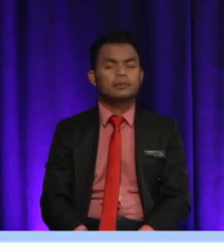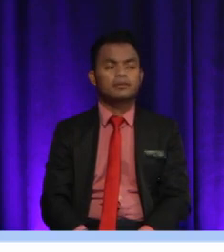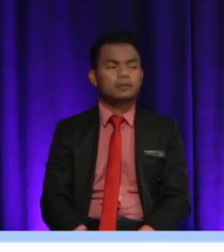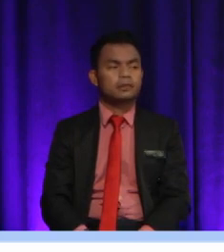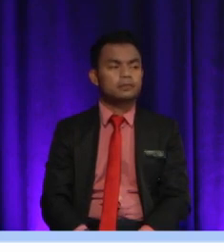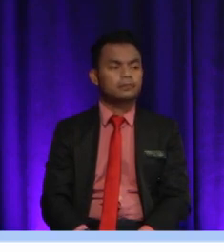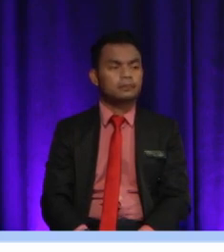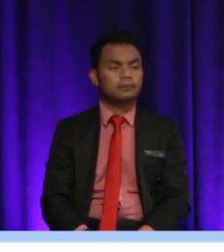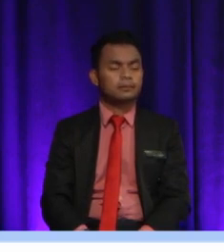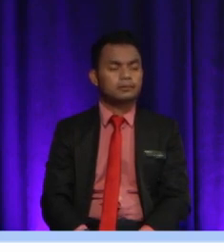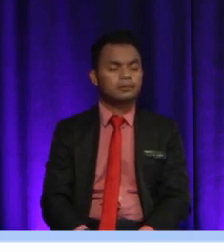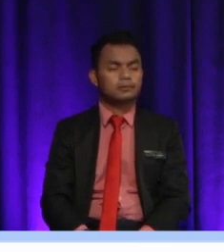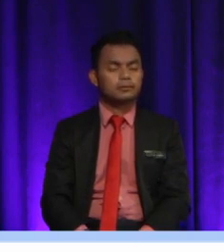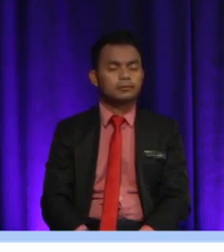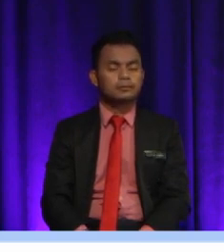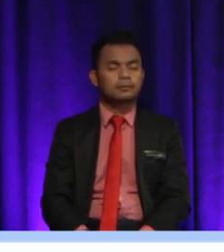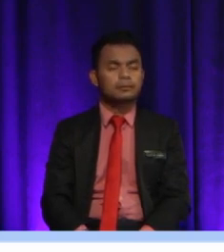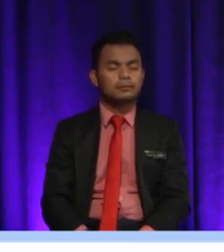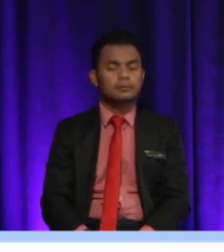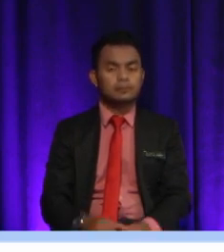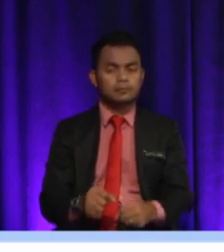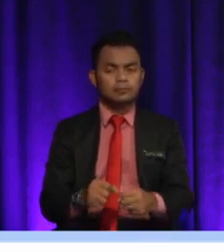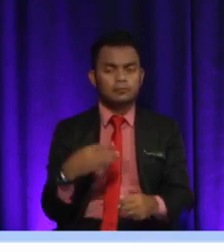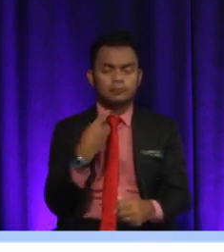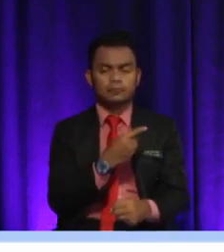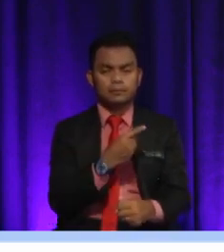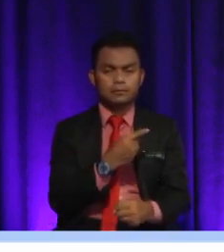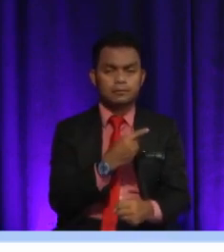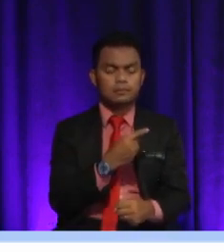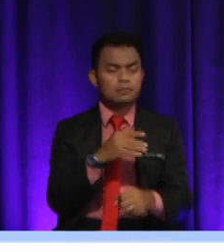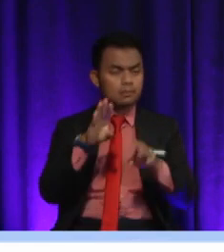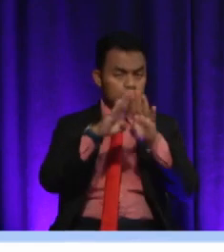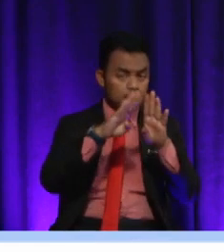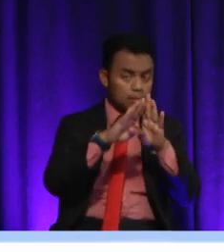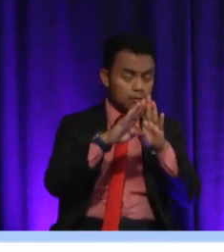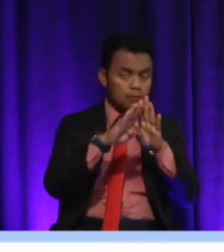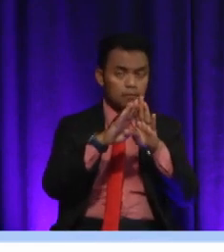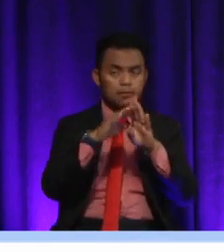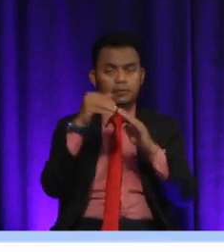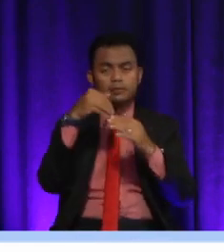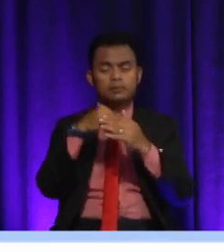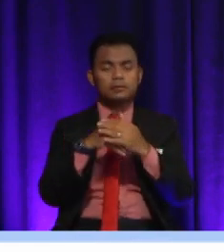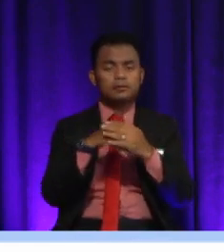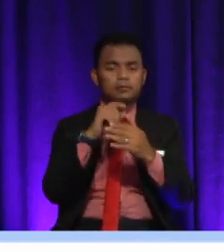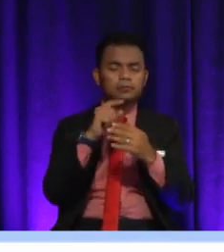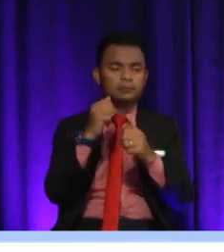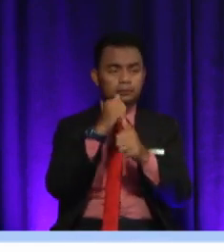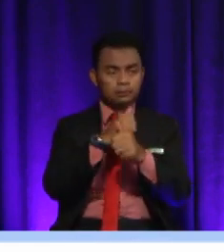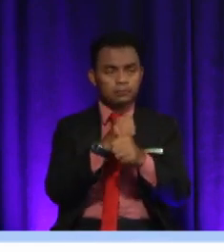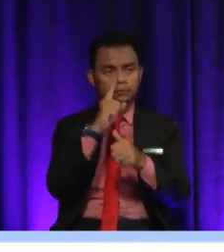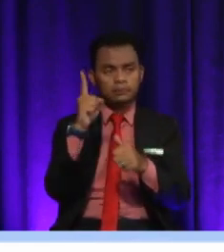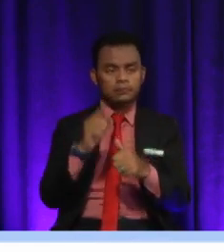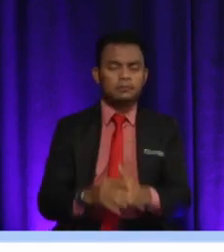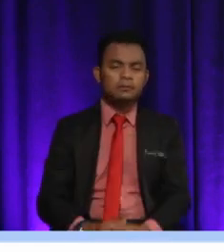the one we've got in the text and the options A, B, C, D. So option A, the ghosts of